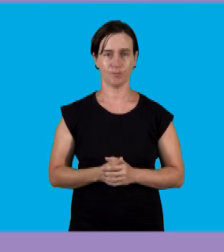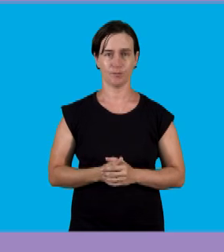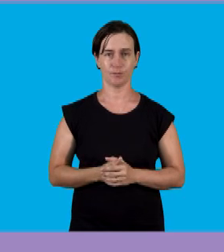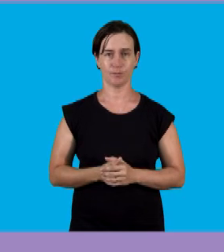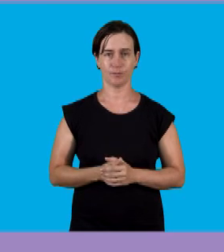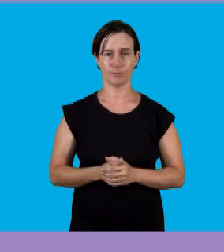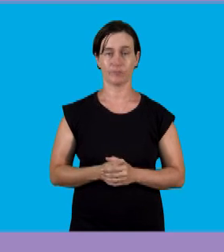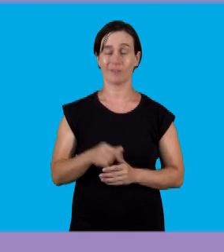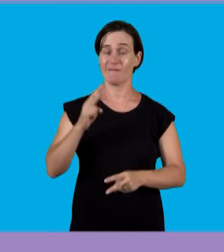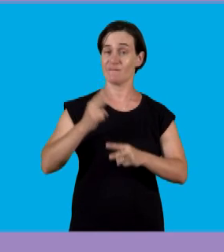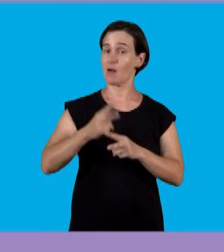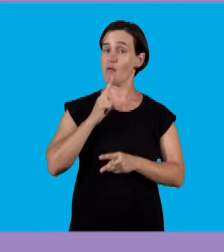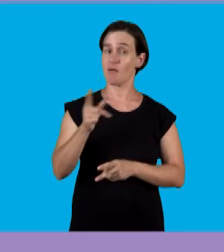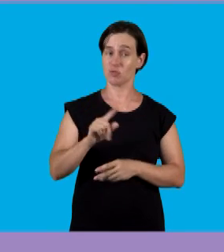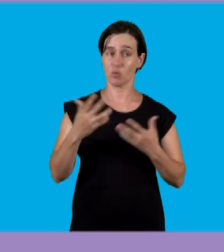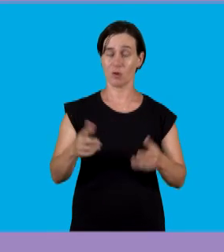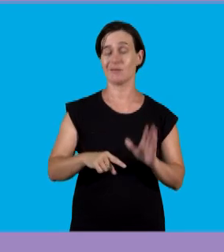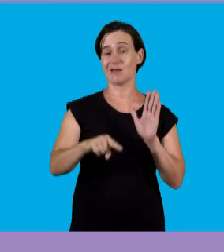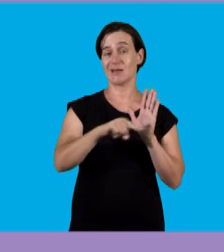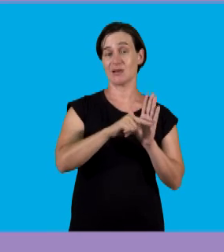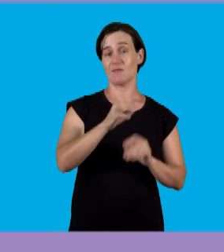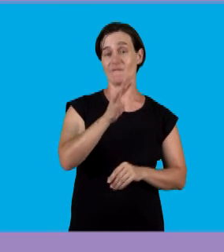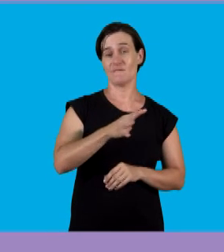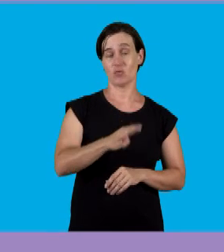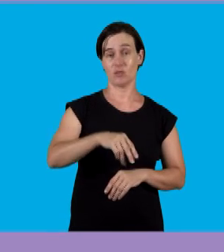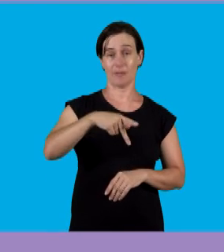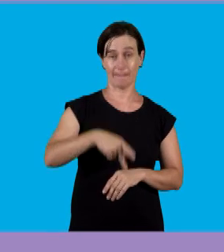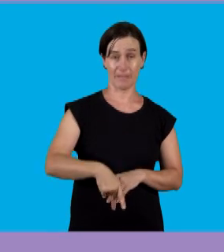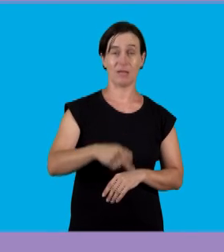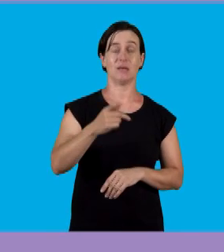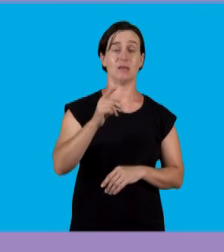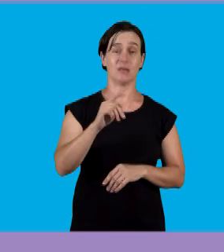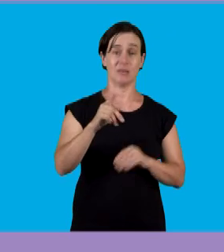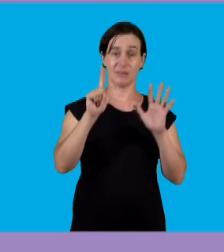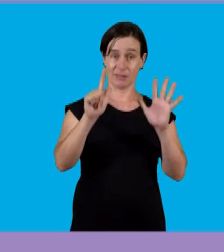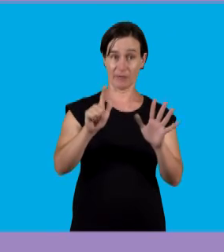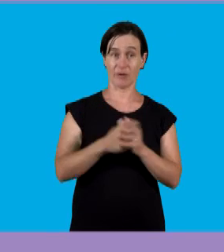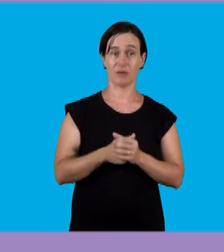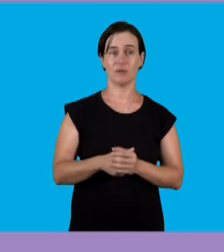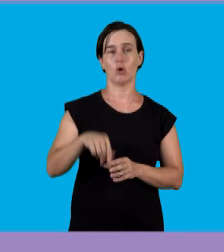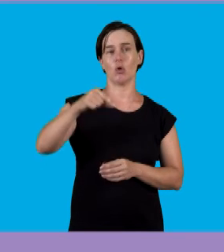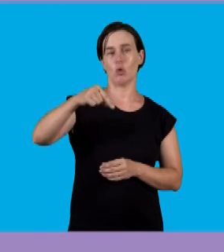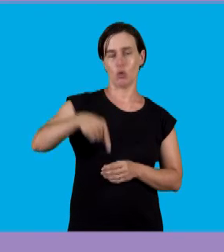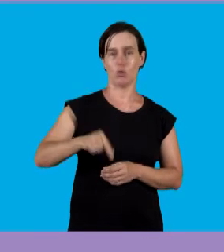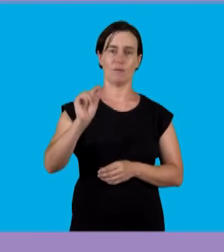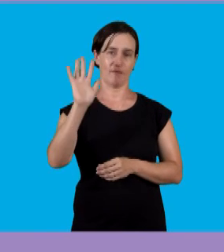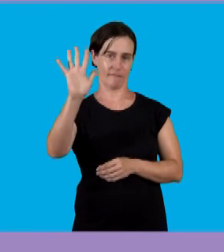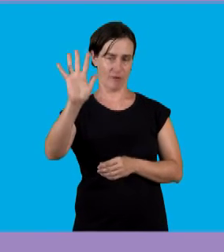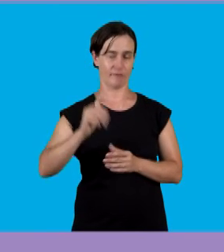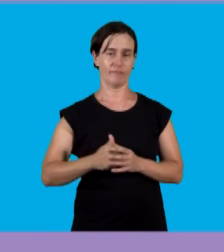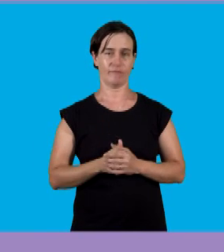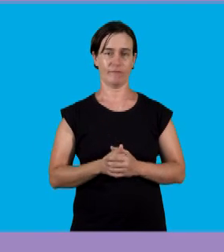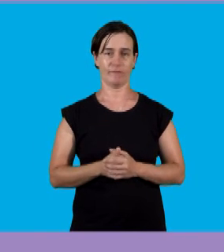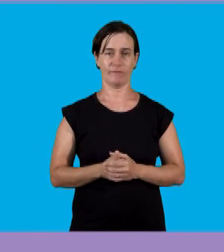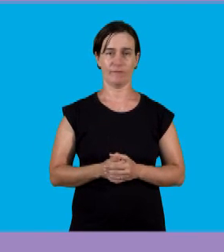with that 4. So our final answer is negative 14, p exponent